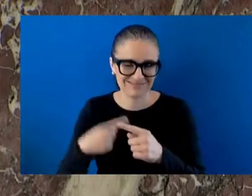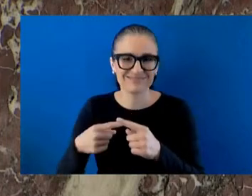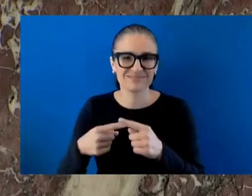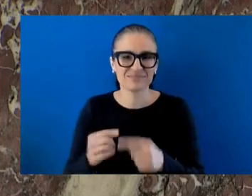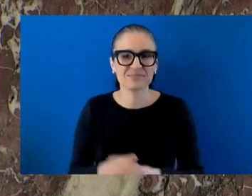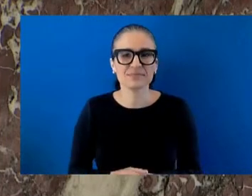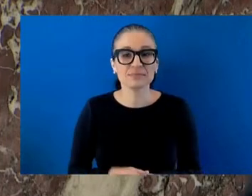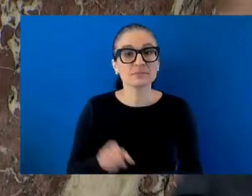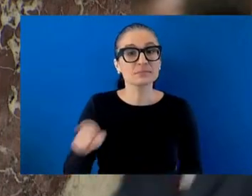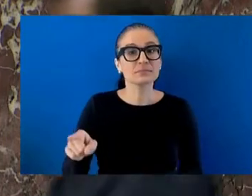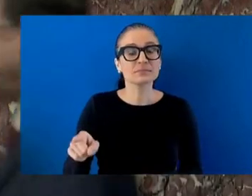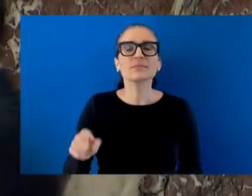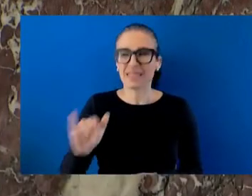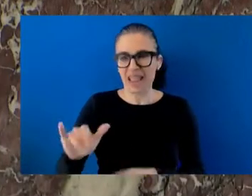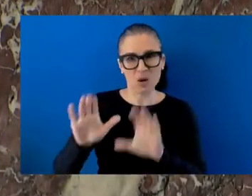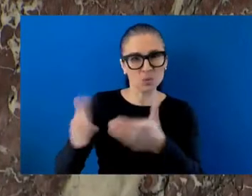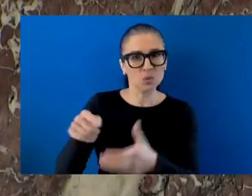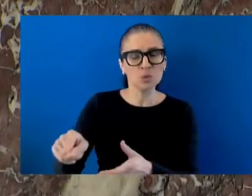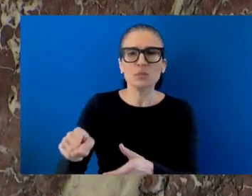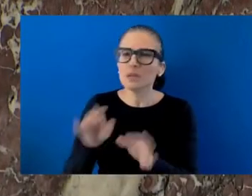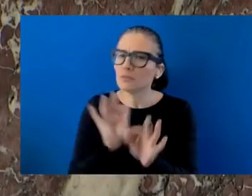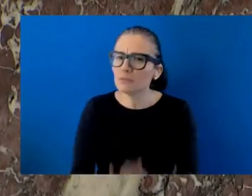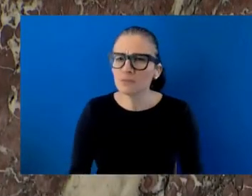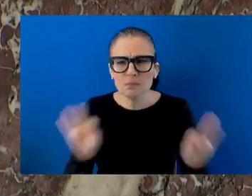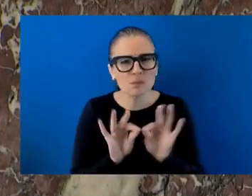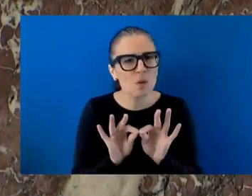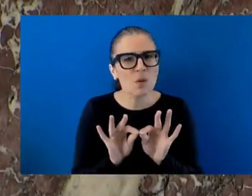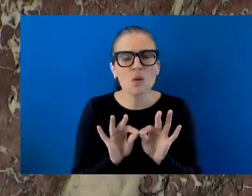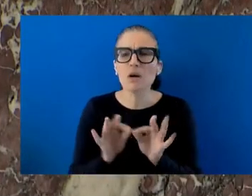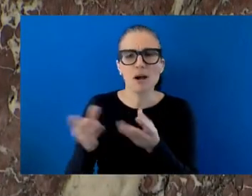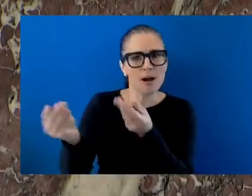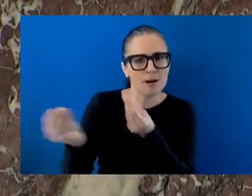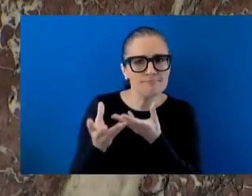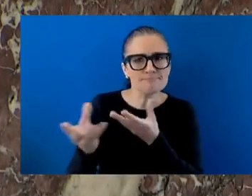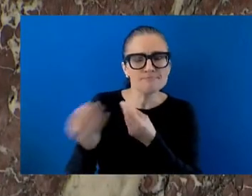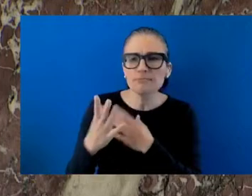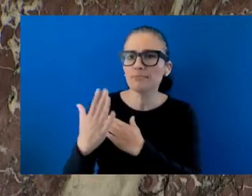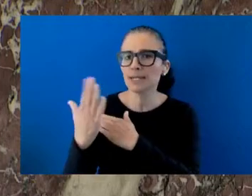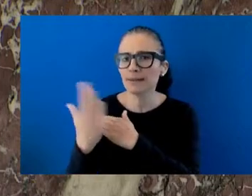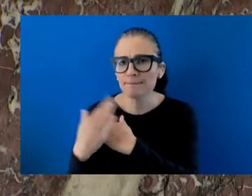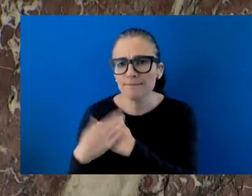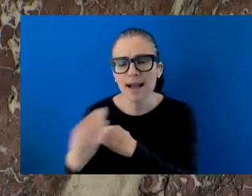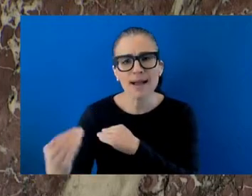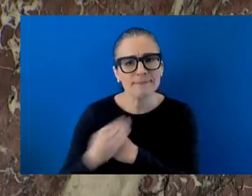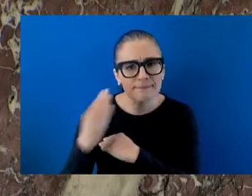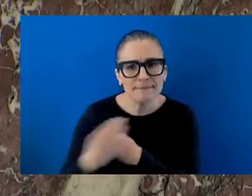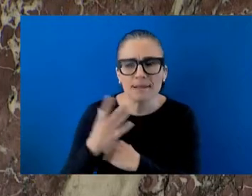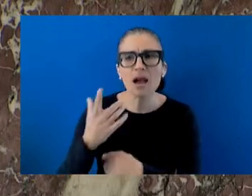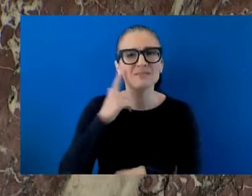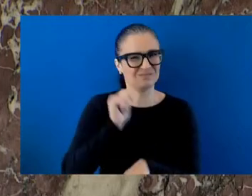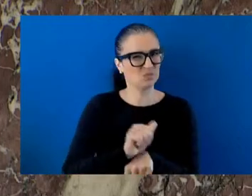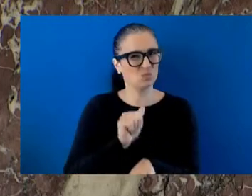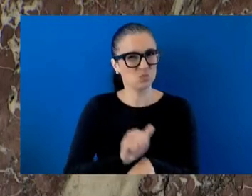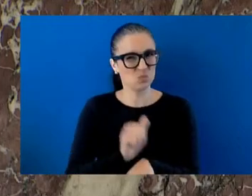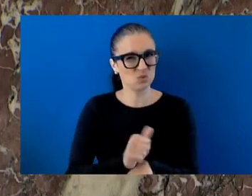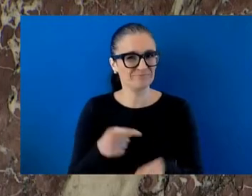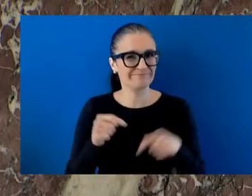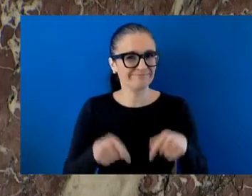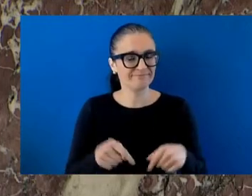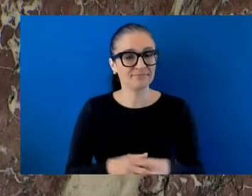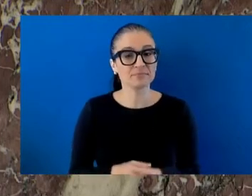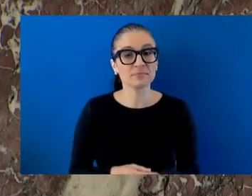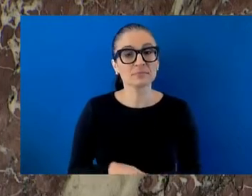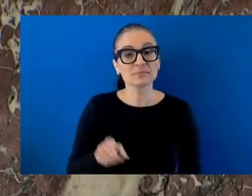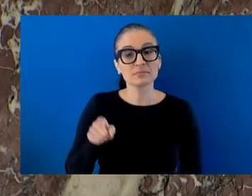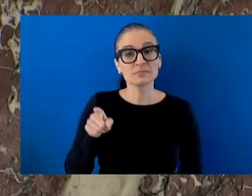work that the ministry does. And Alana Reeve is a Youth Advisory Council mental health clinician. Will the House